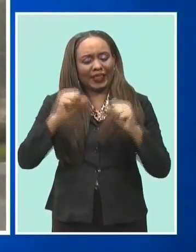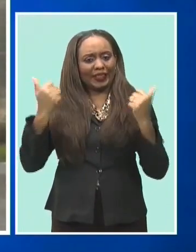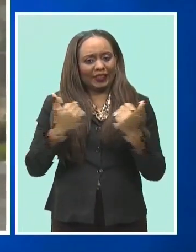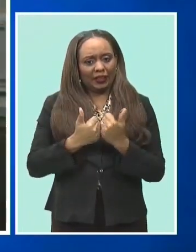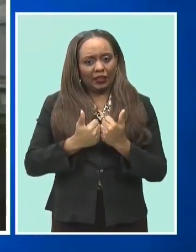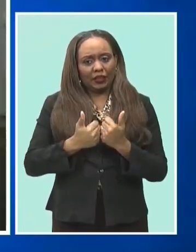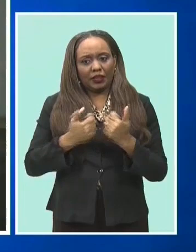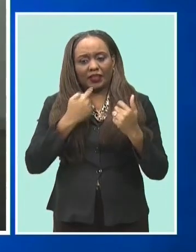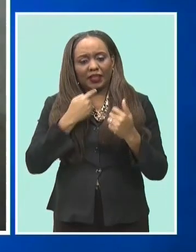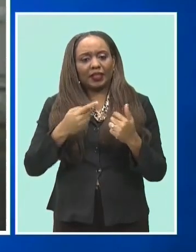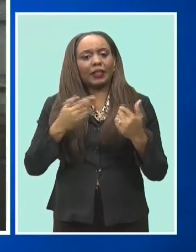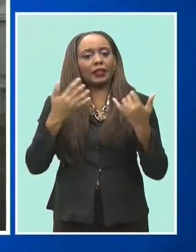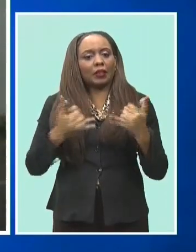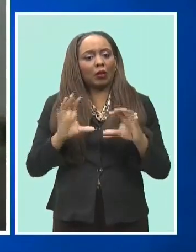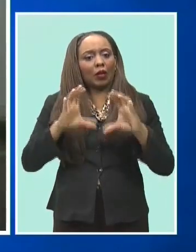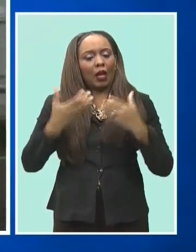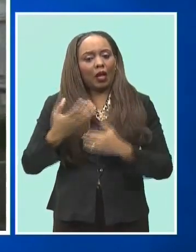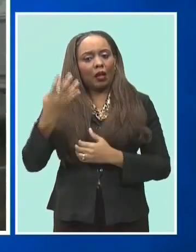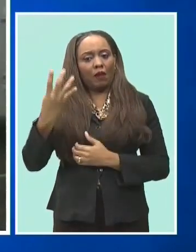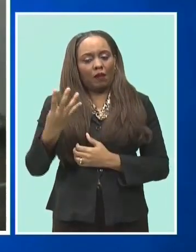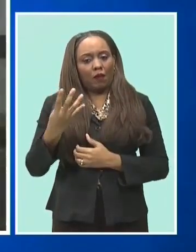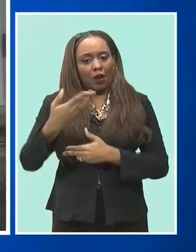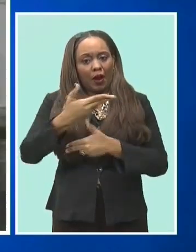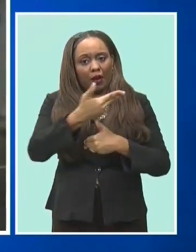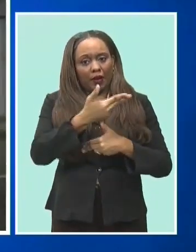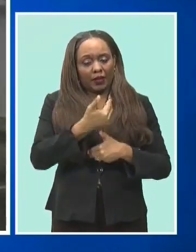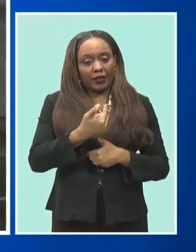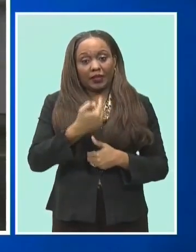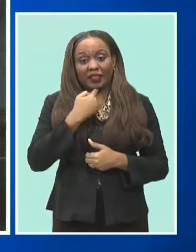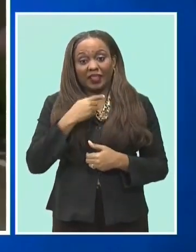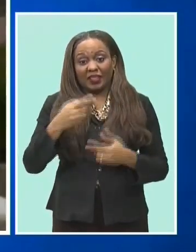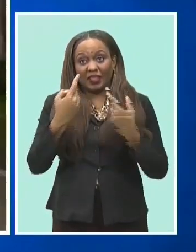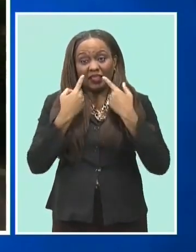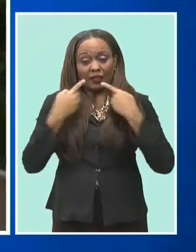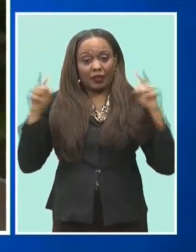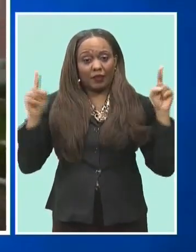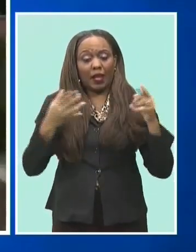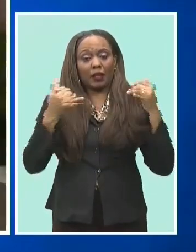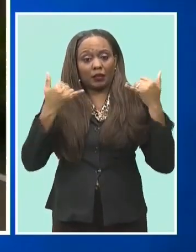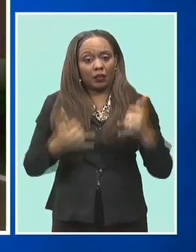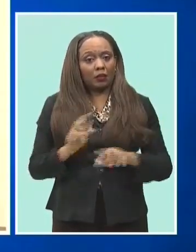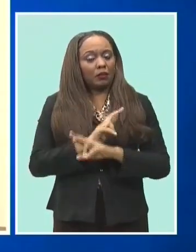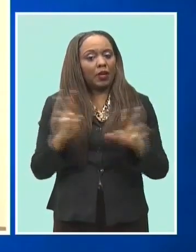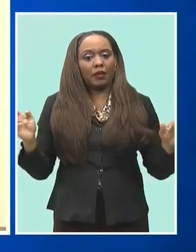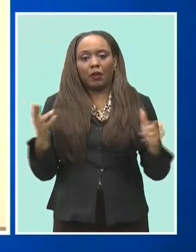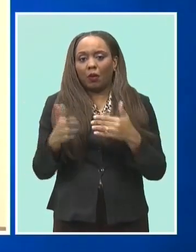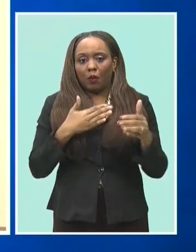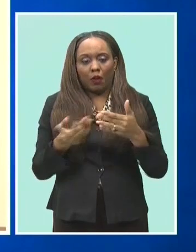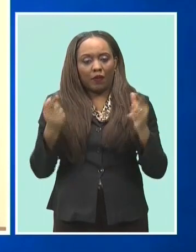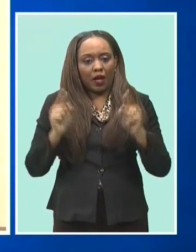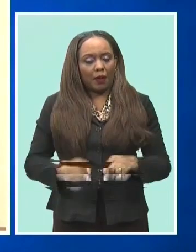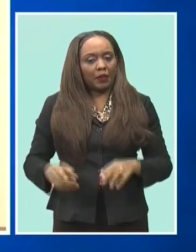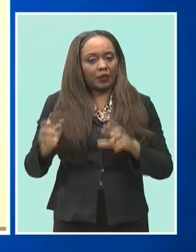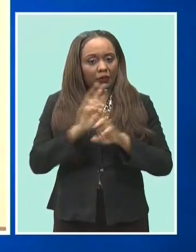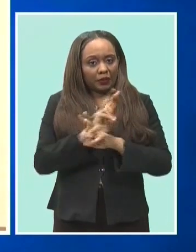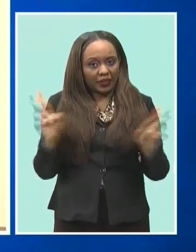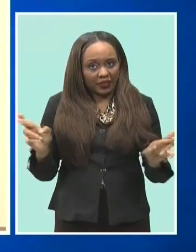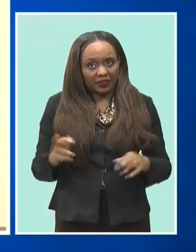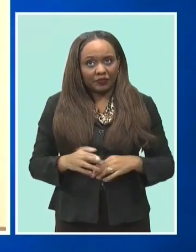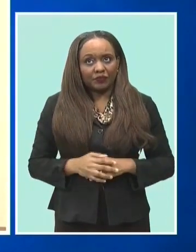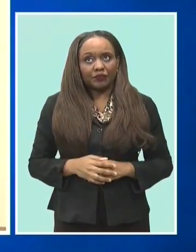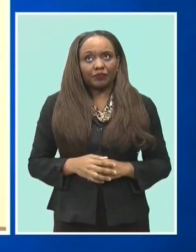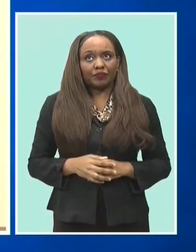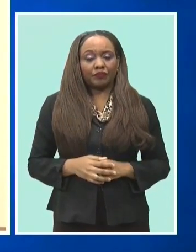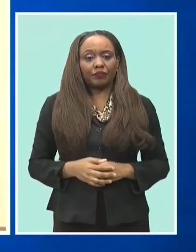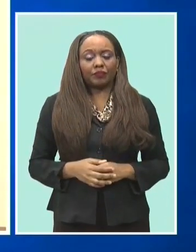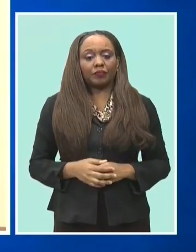a Category 4 hurricane. Russell says the exercise was successful and NEMA is ready for every possibility. These messages and keeping your breath is